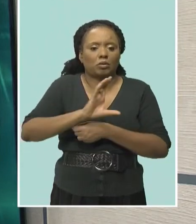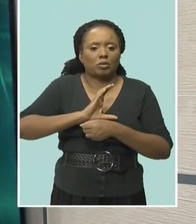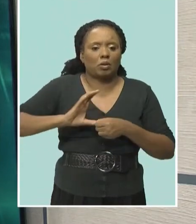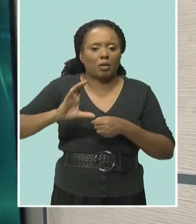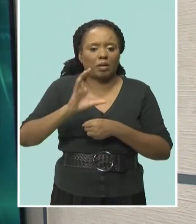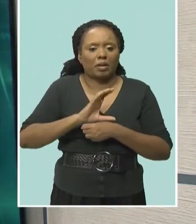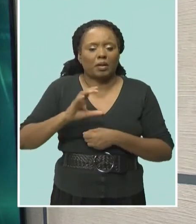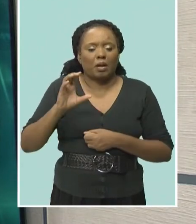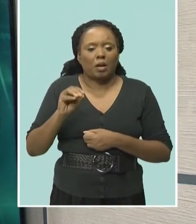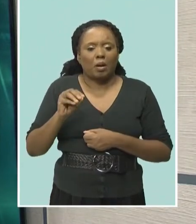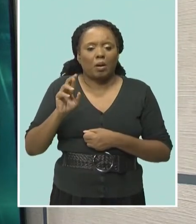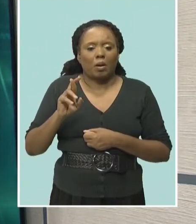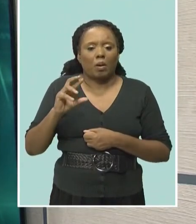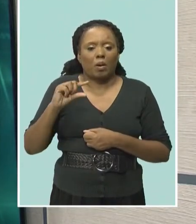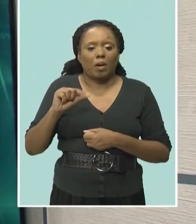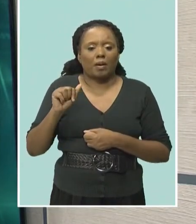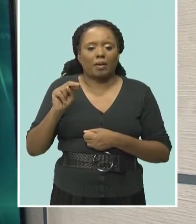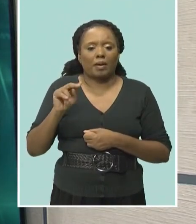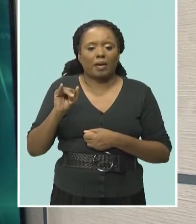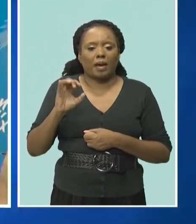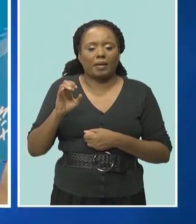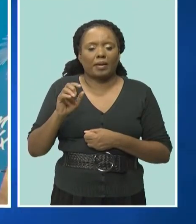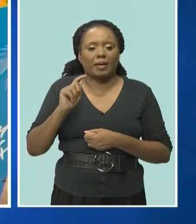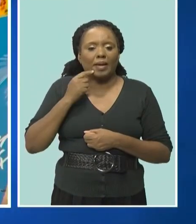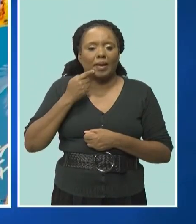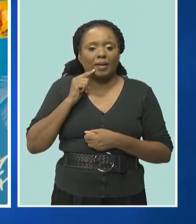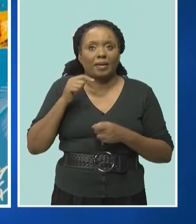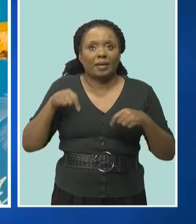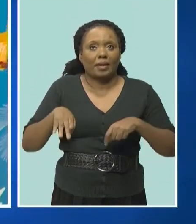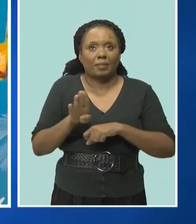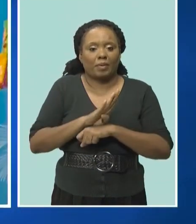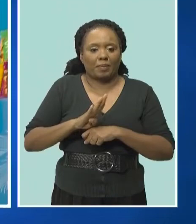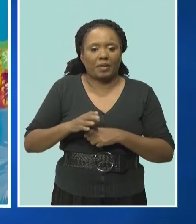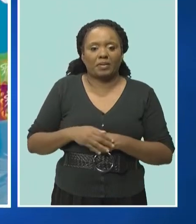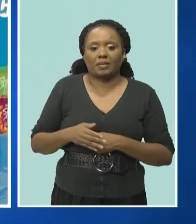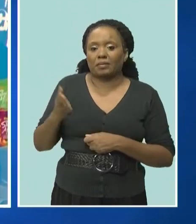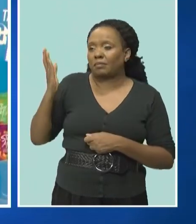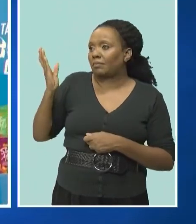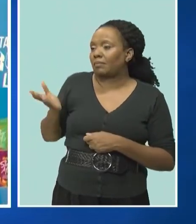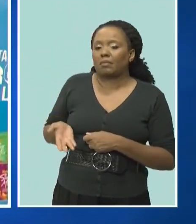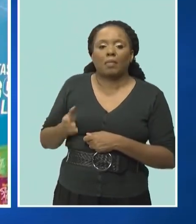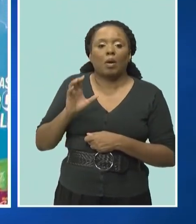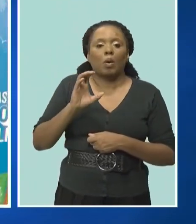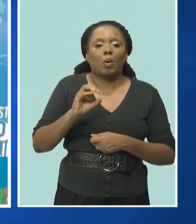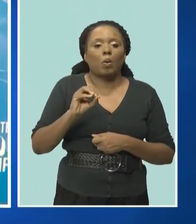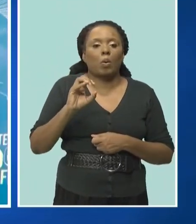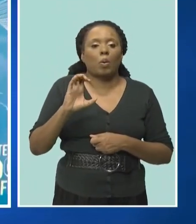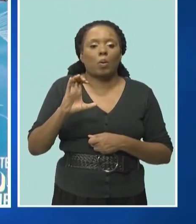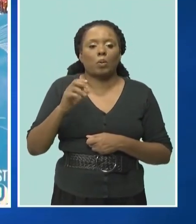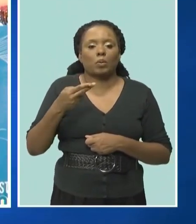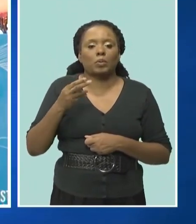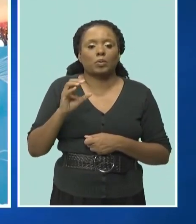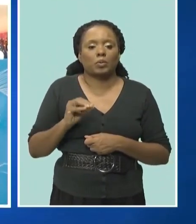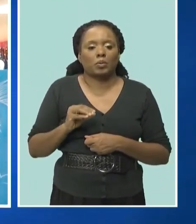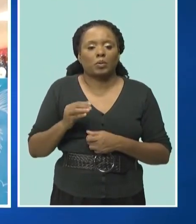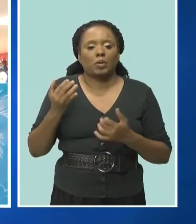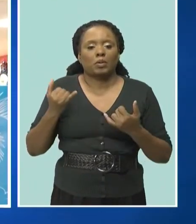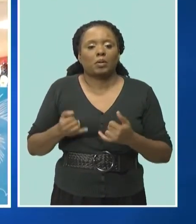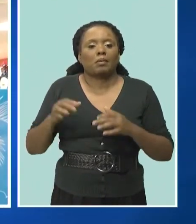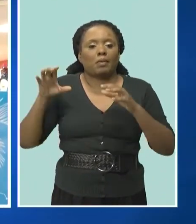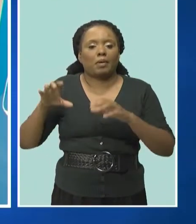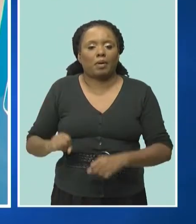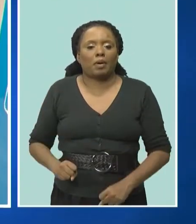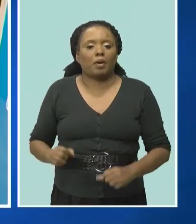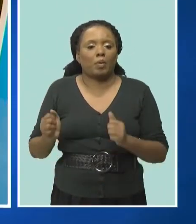in Barbados. The organic Ocho candy, a former U.S.-based confectionery company, has now been acquired by Associated Brands Industries